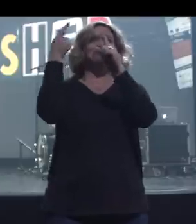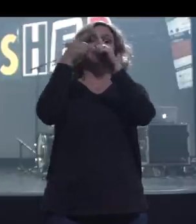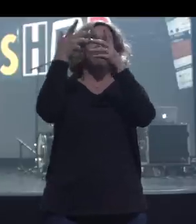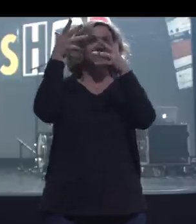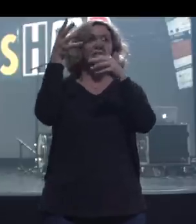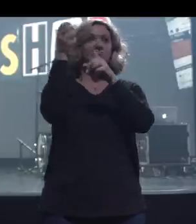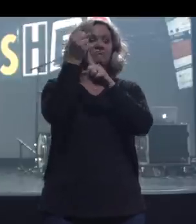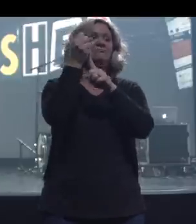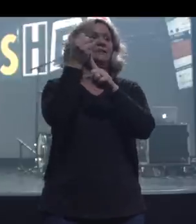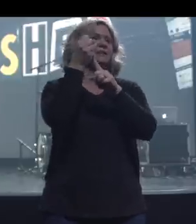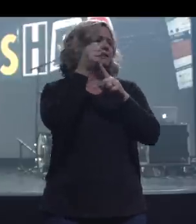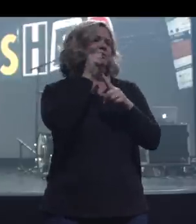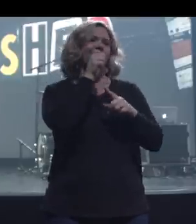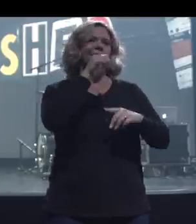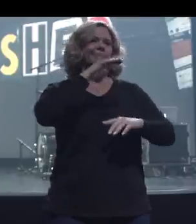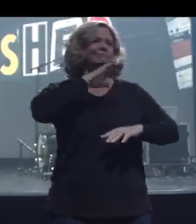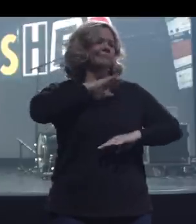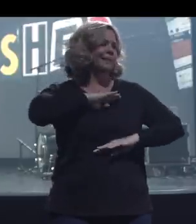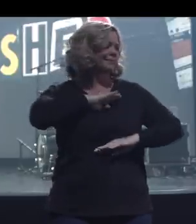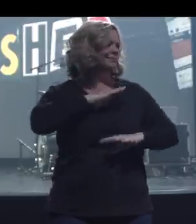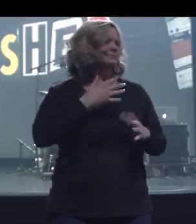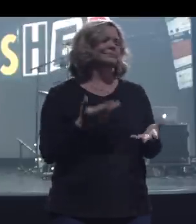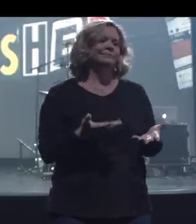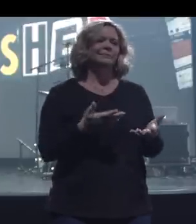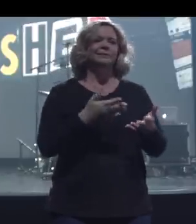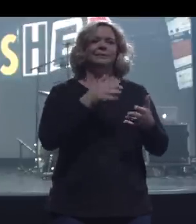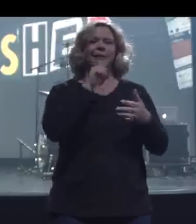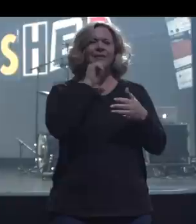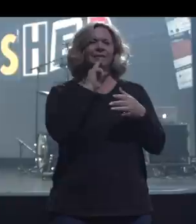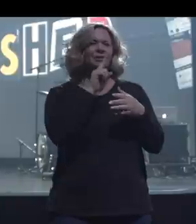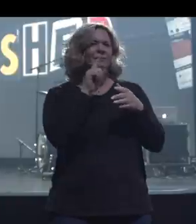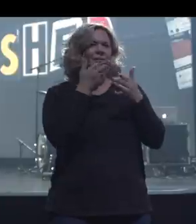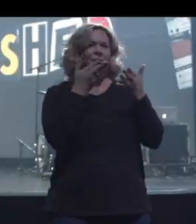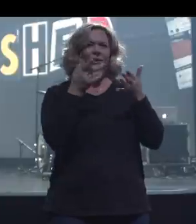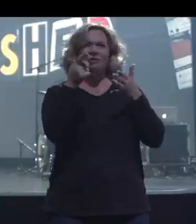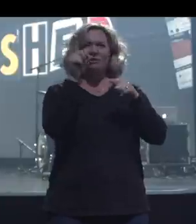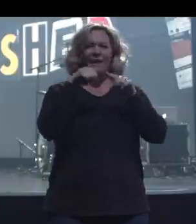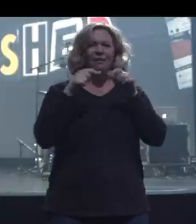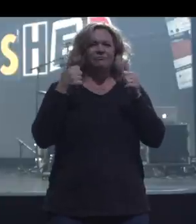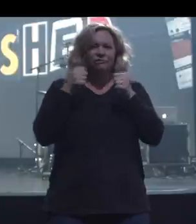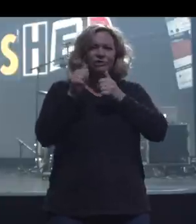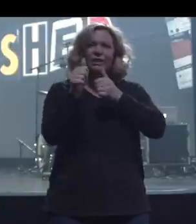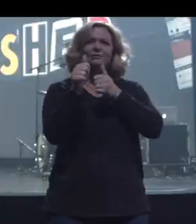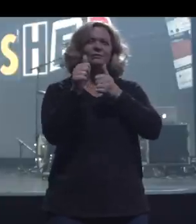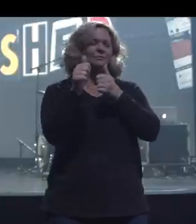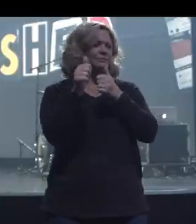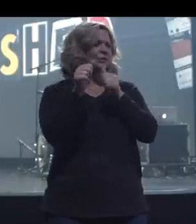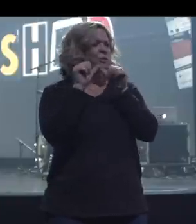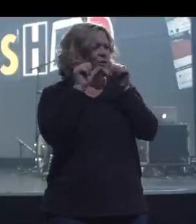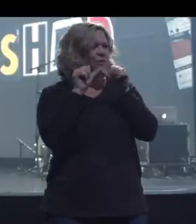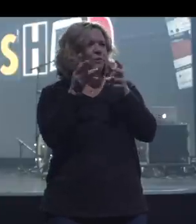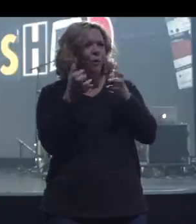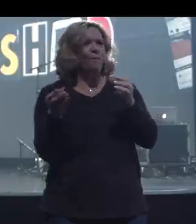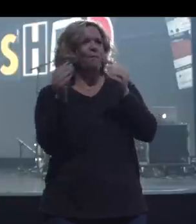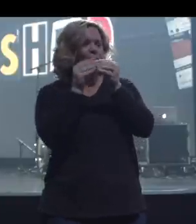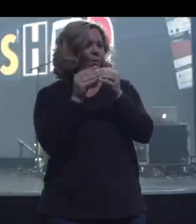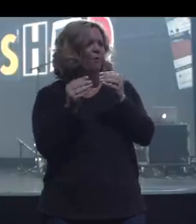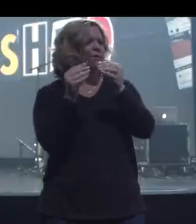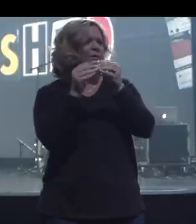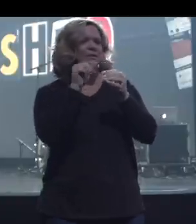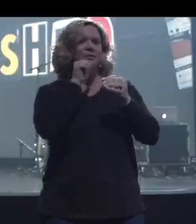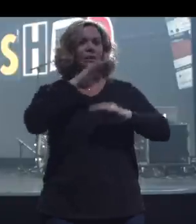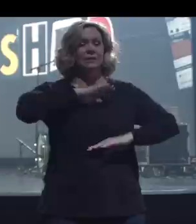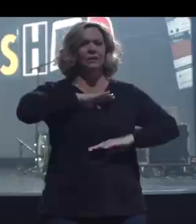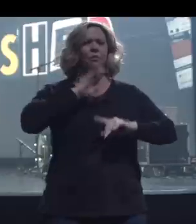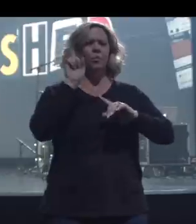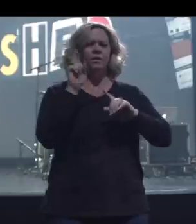were not content. It's an insatiable appetite. So if greed is driven by discontentment, where's discontentment come from? Watch this, watch